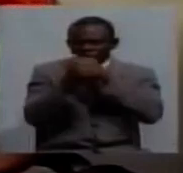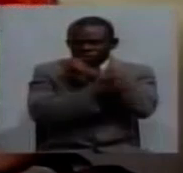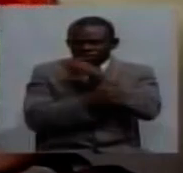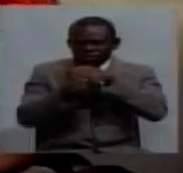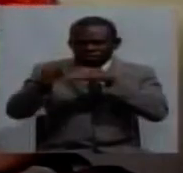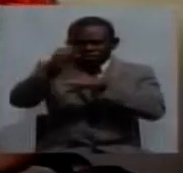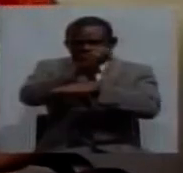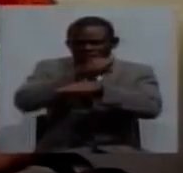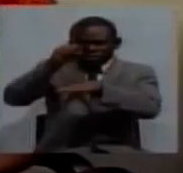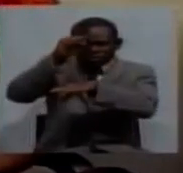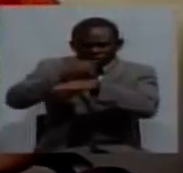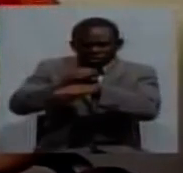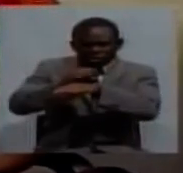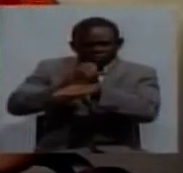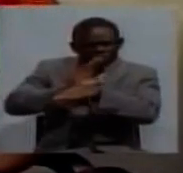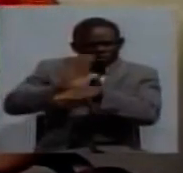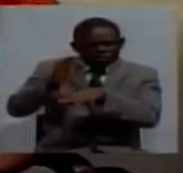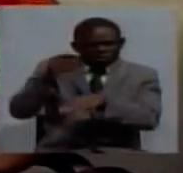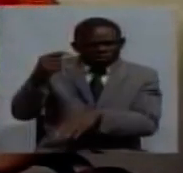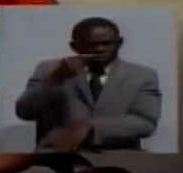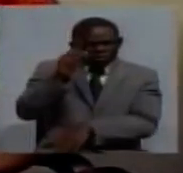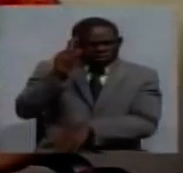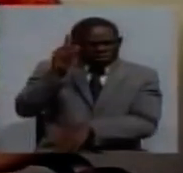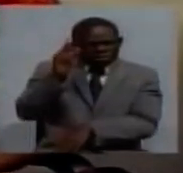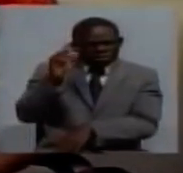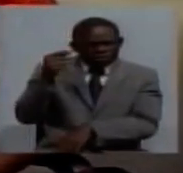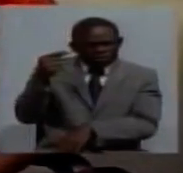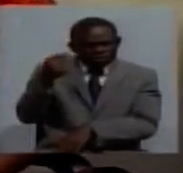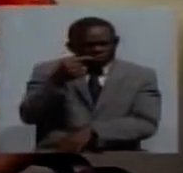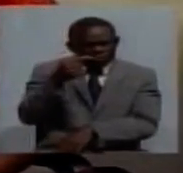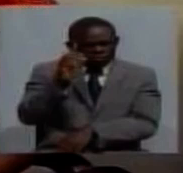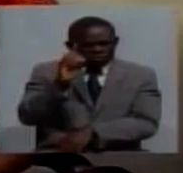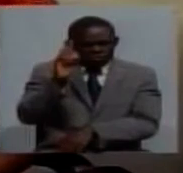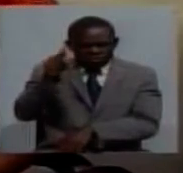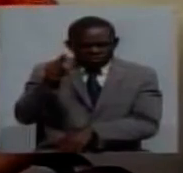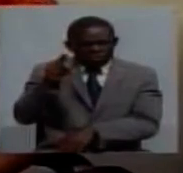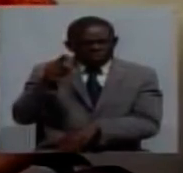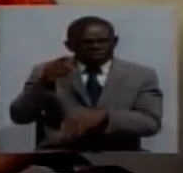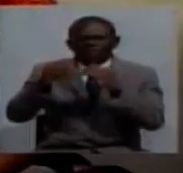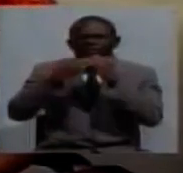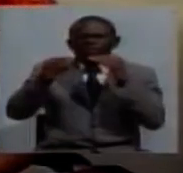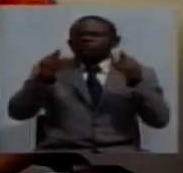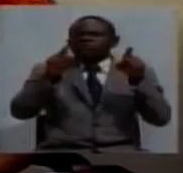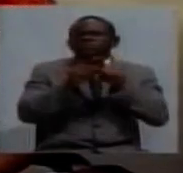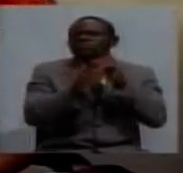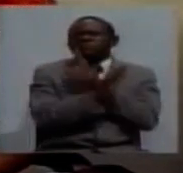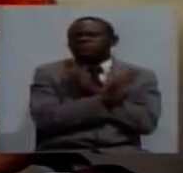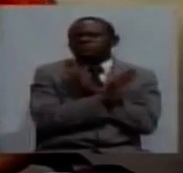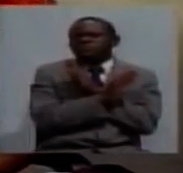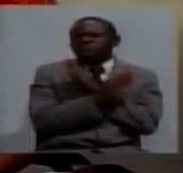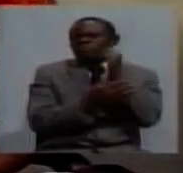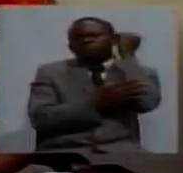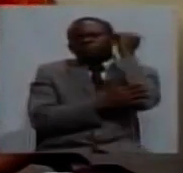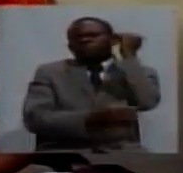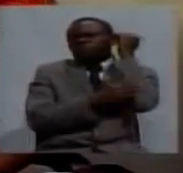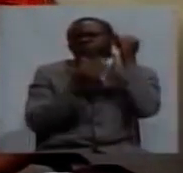independence. They were colonized by the British, they were same, but they have moved from being a third world country to a first world country. What have